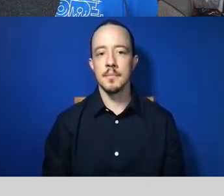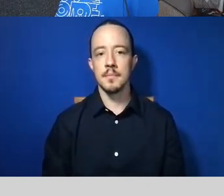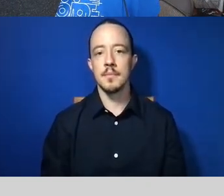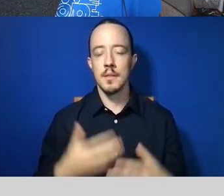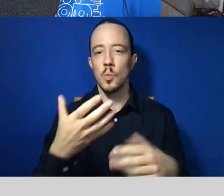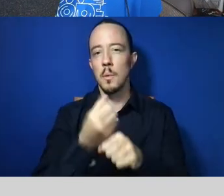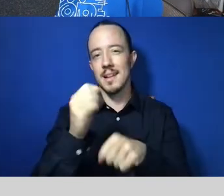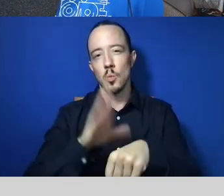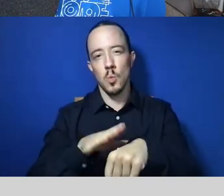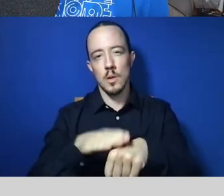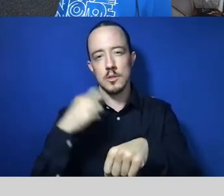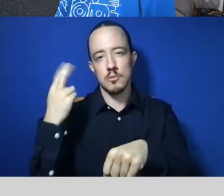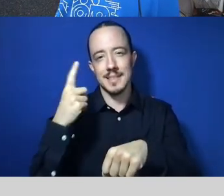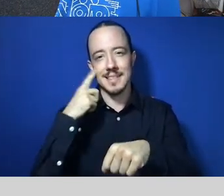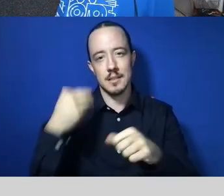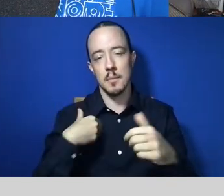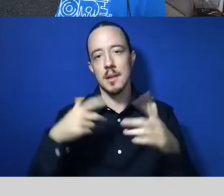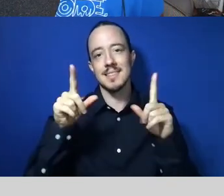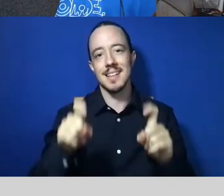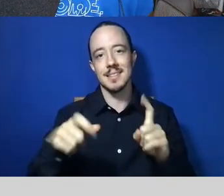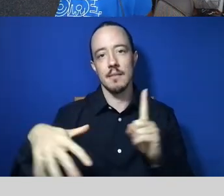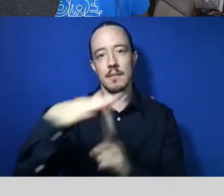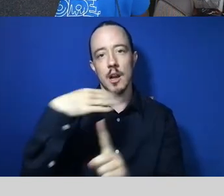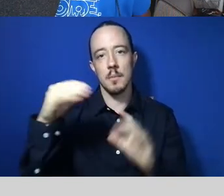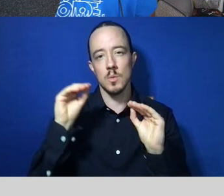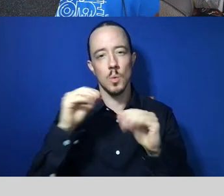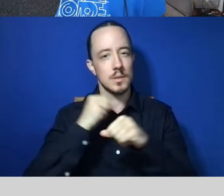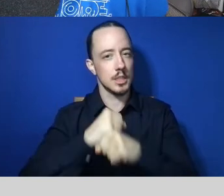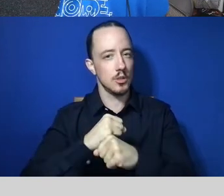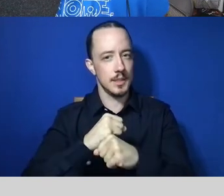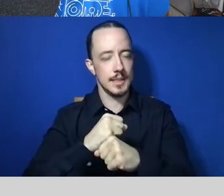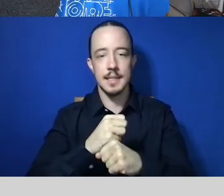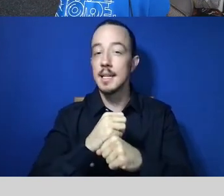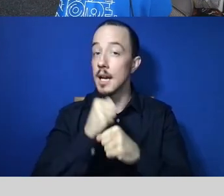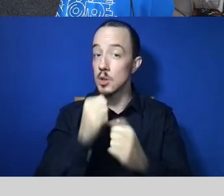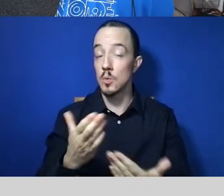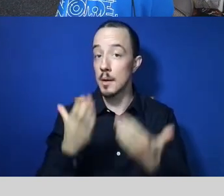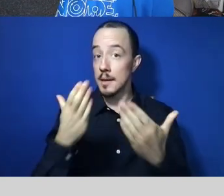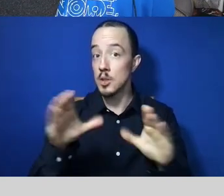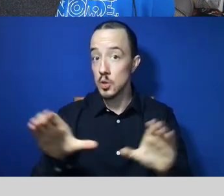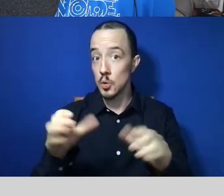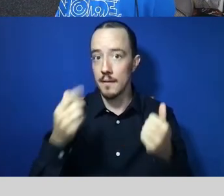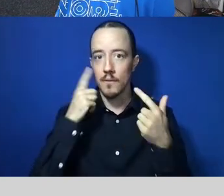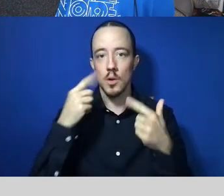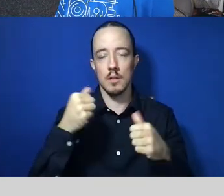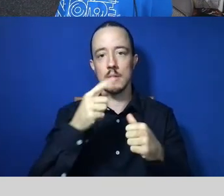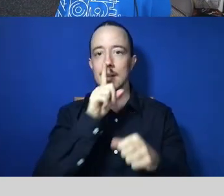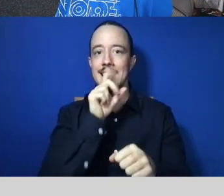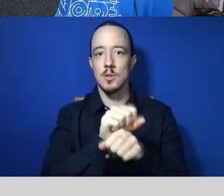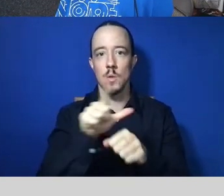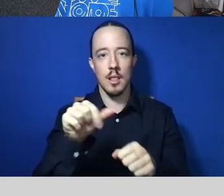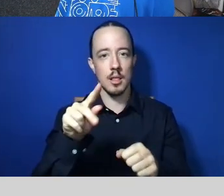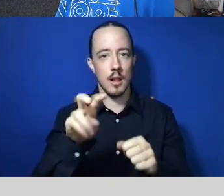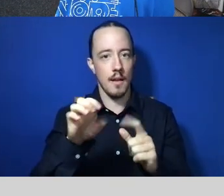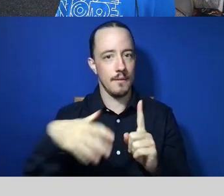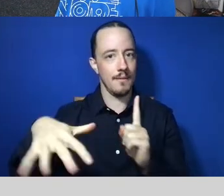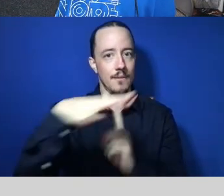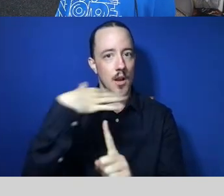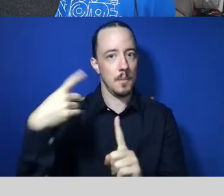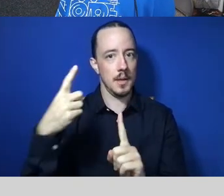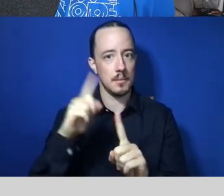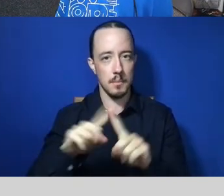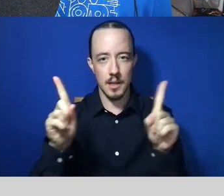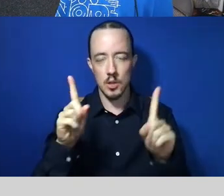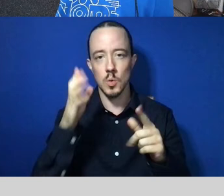Also, we're going to get these warnings because I'm working in a test environment with no security. I don't recommend you do this in production, but